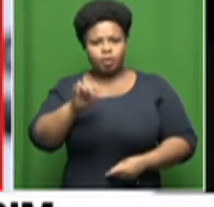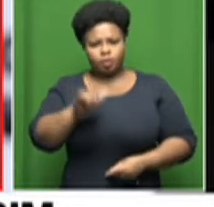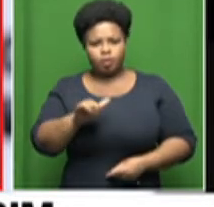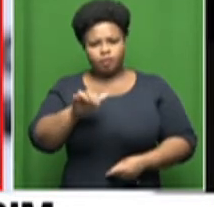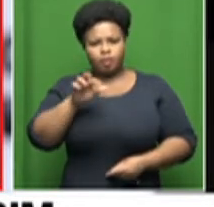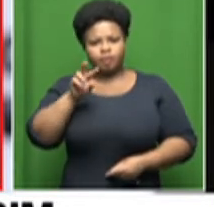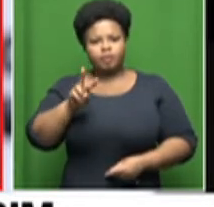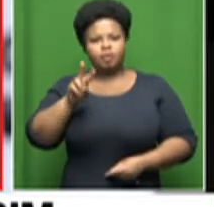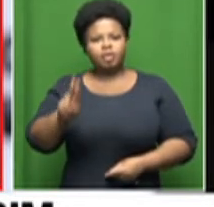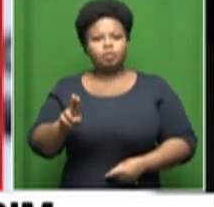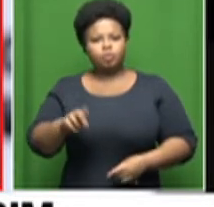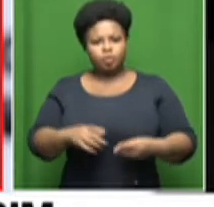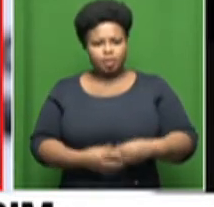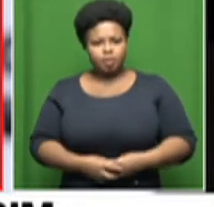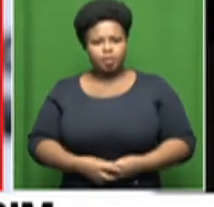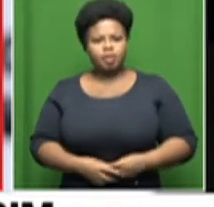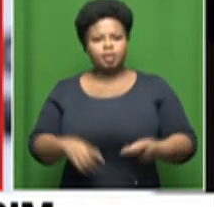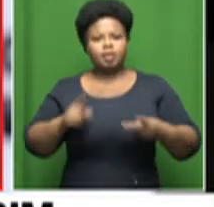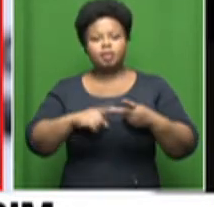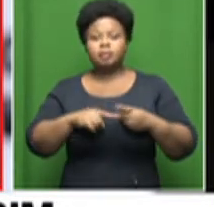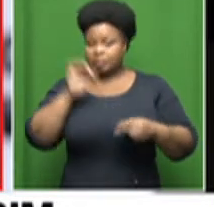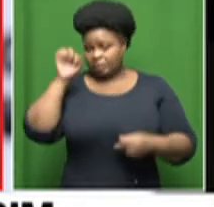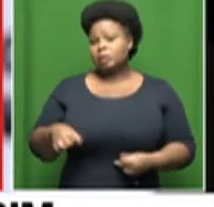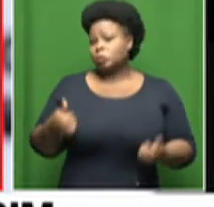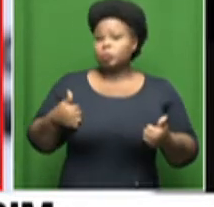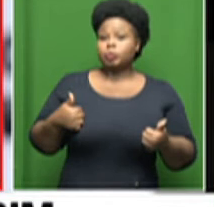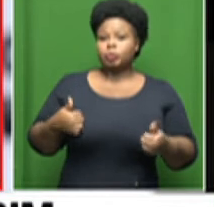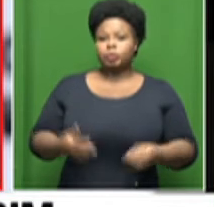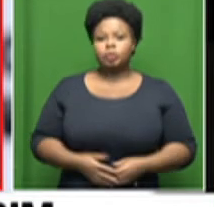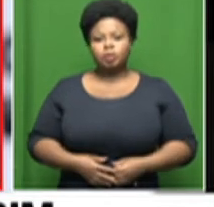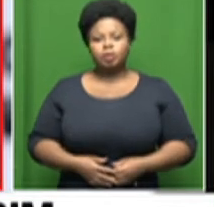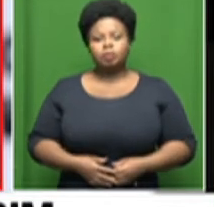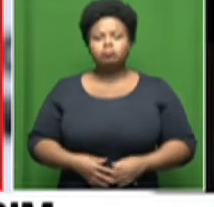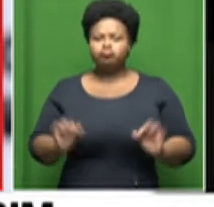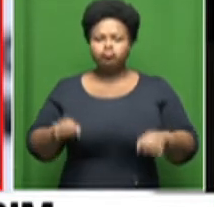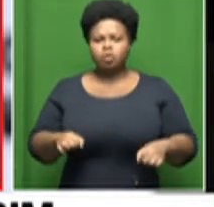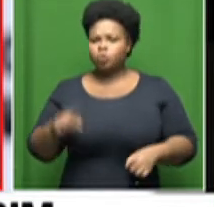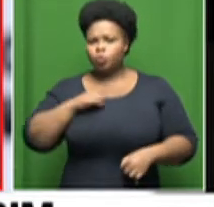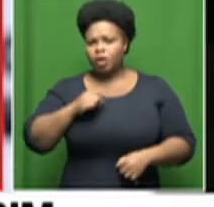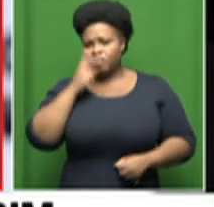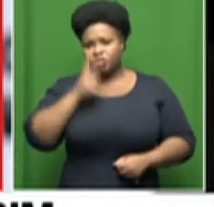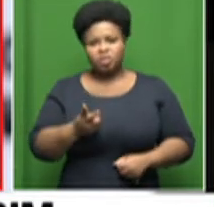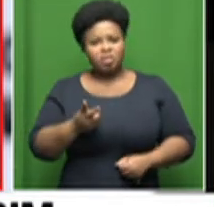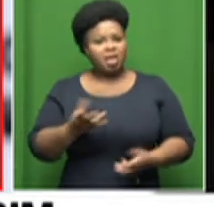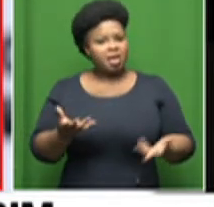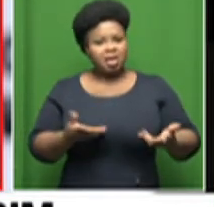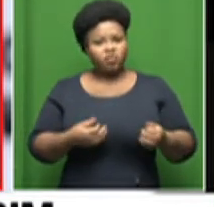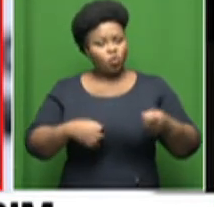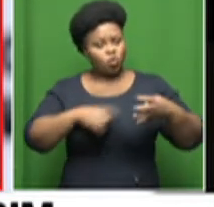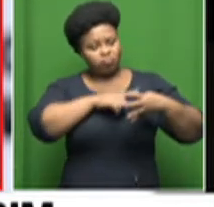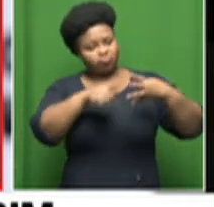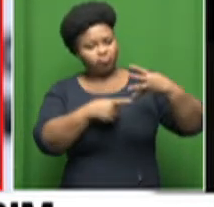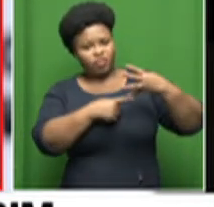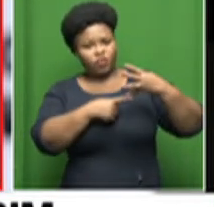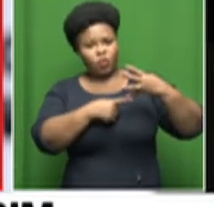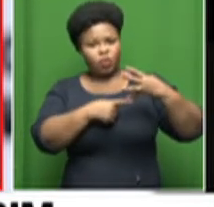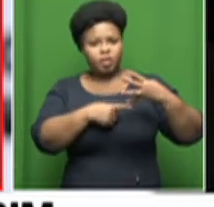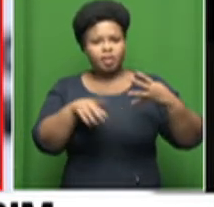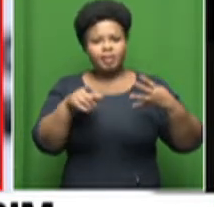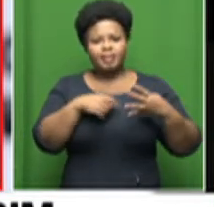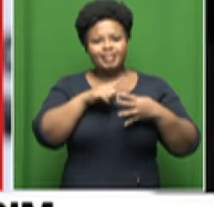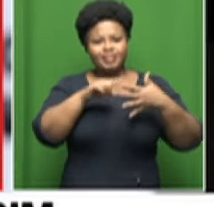501Y.V2. And the answer to that is yes, quite well, across the board. If we look at any of the vaccine, these 5